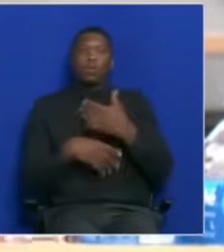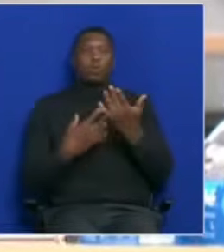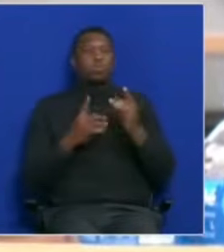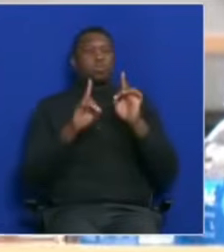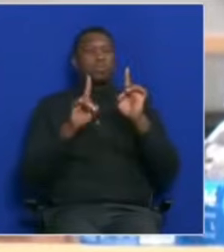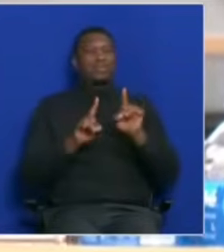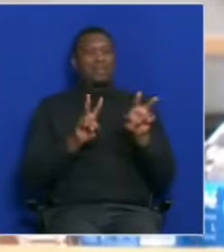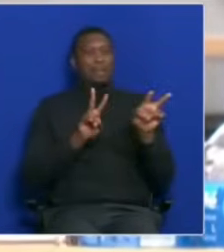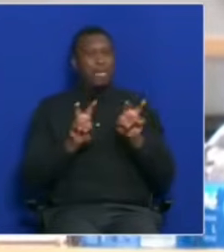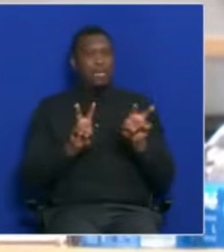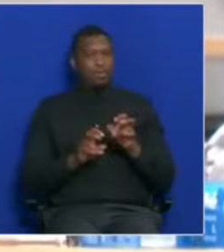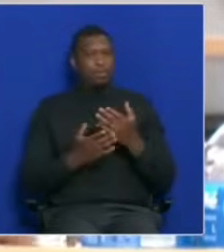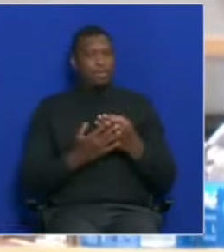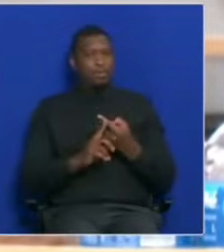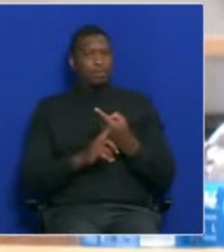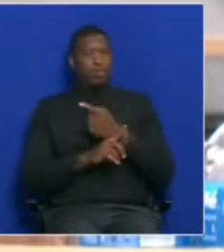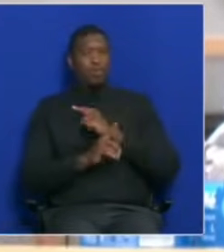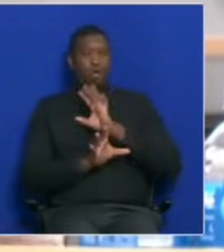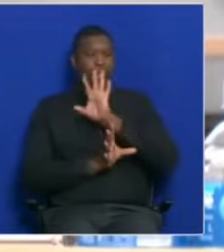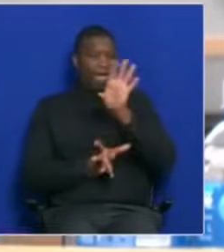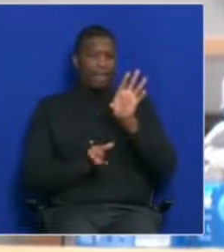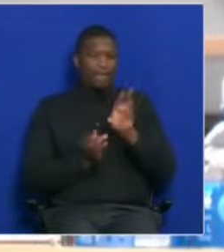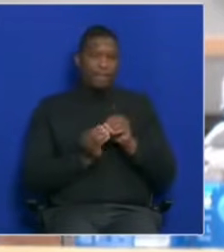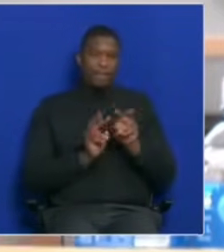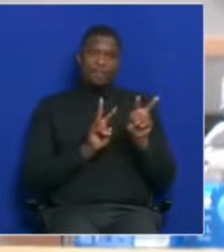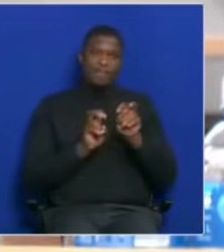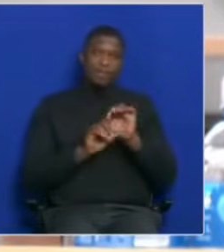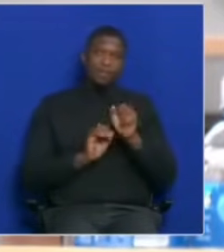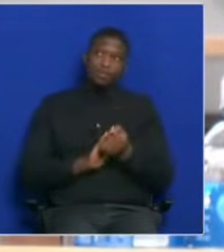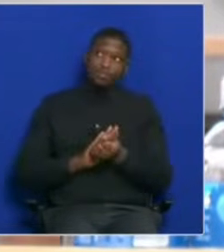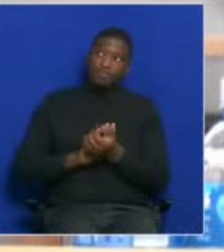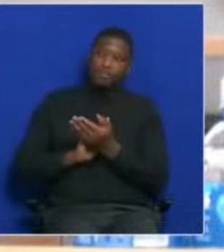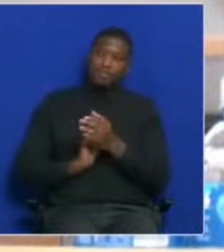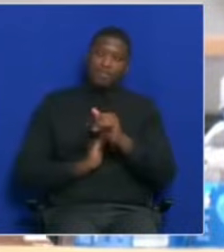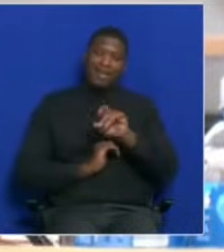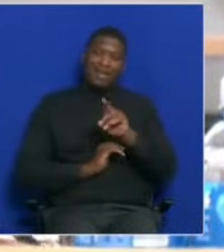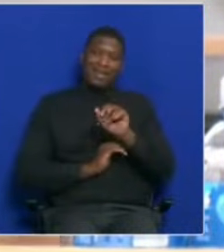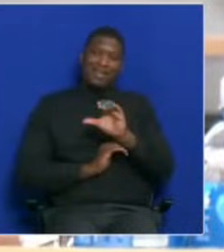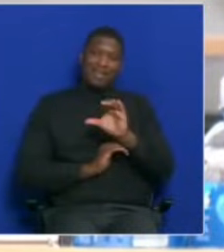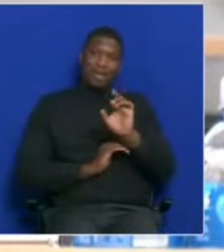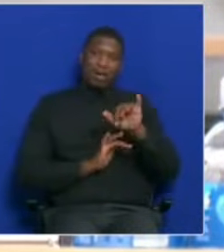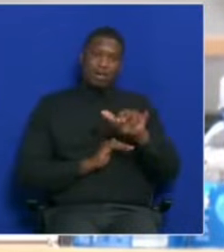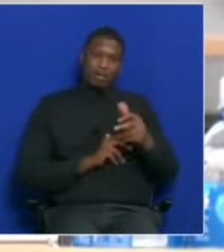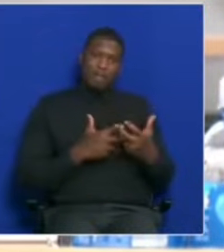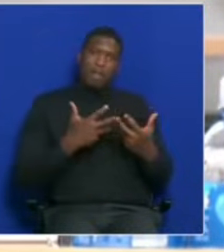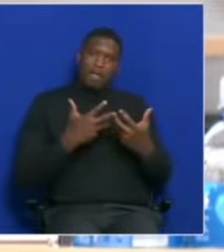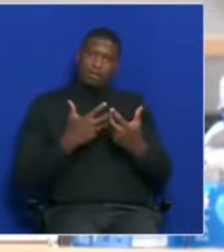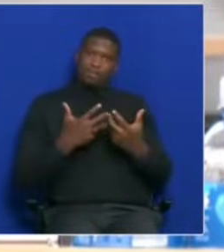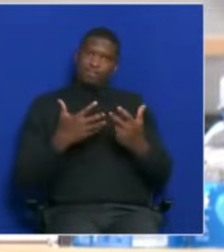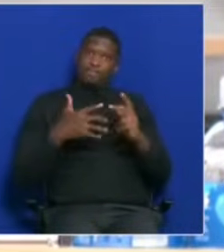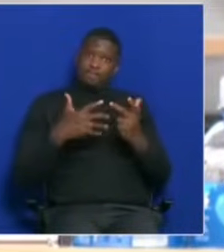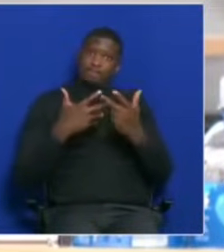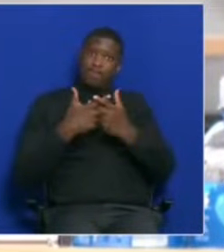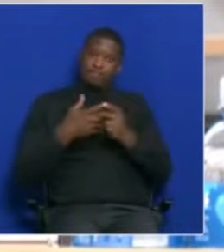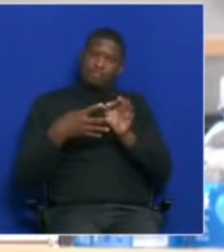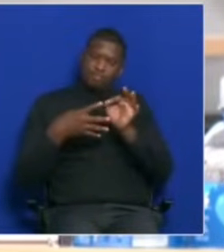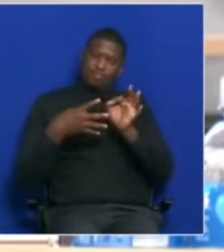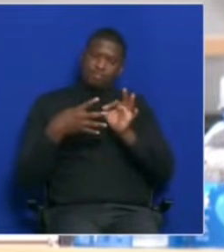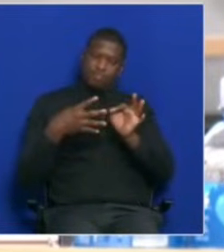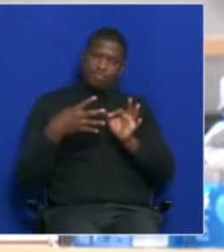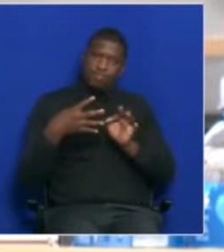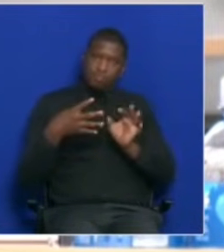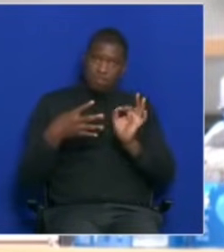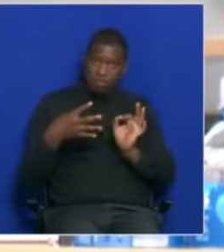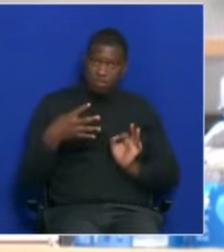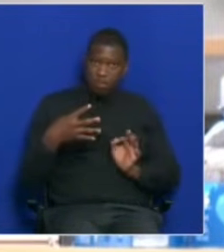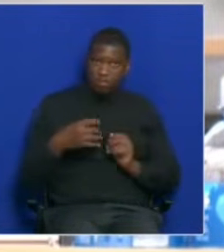all matters that come to IDEC must meet the criteria, so they cannot be exceptional and sensitive matters that only